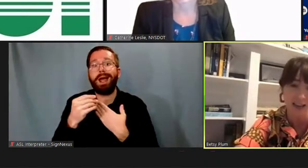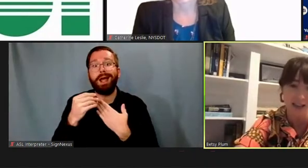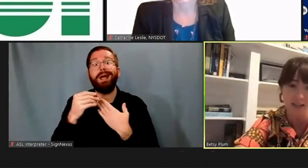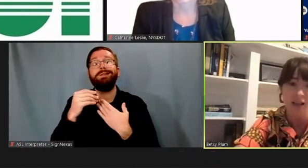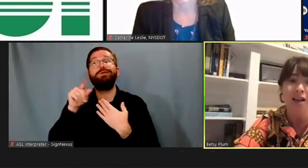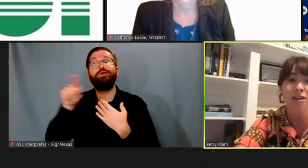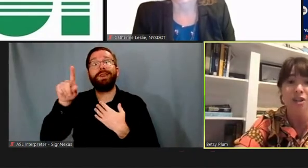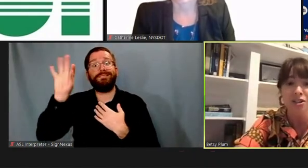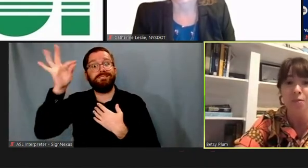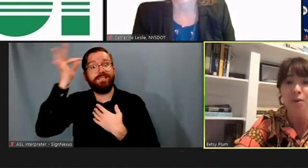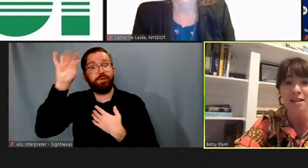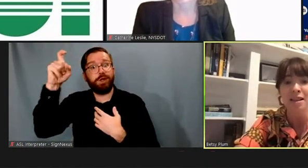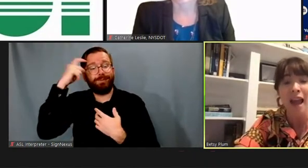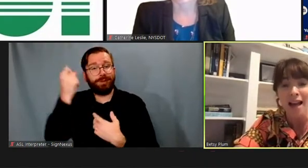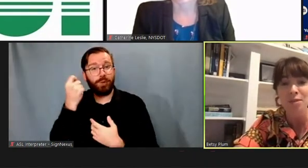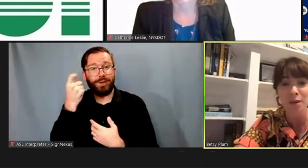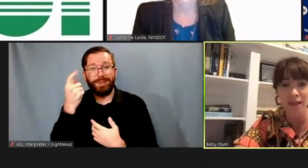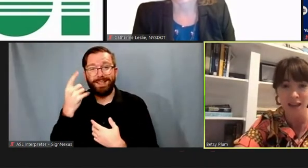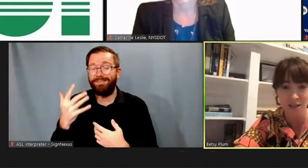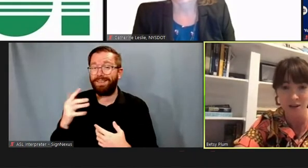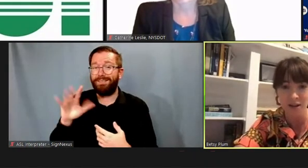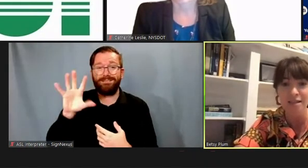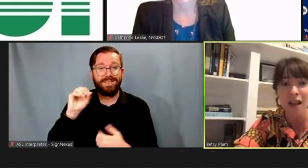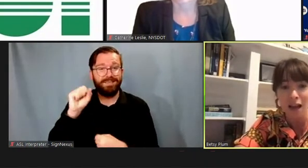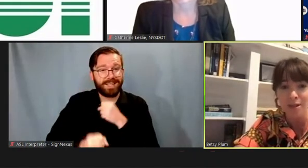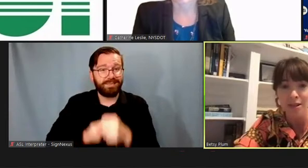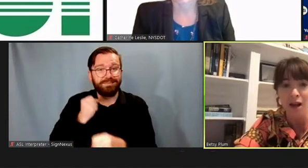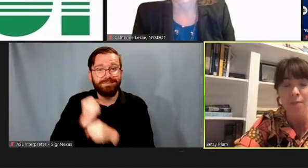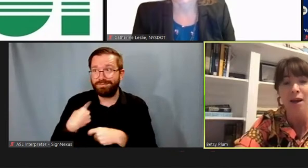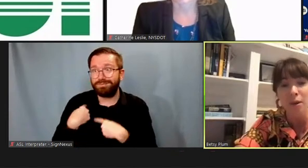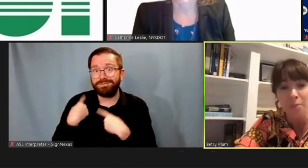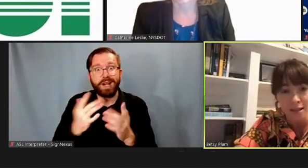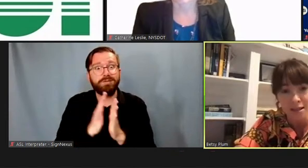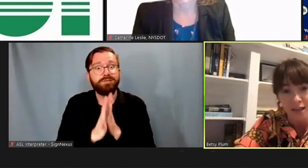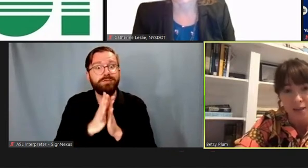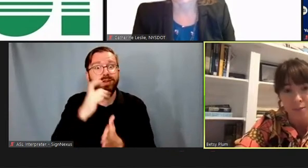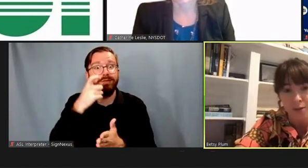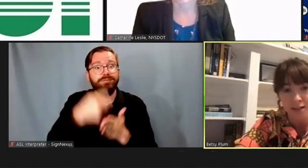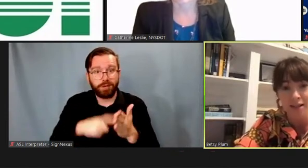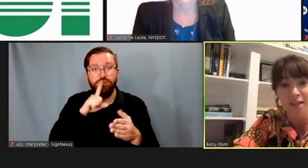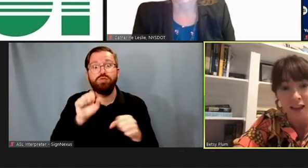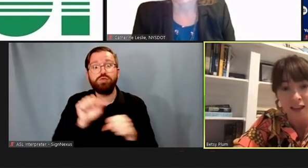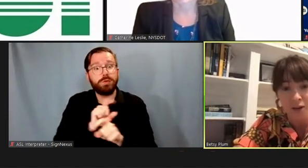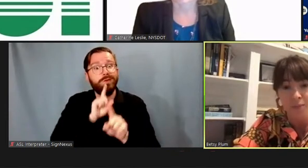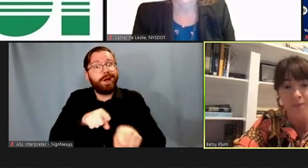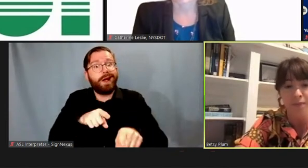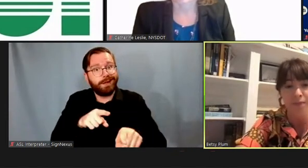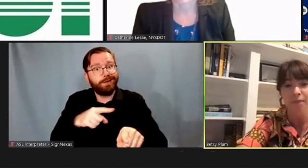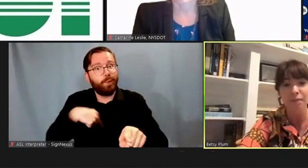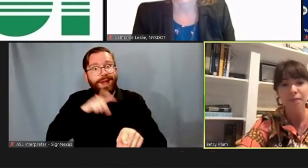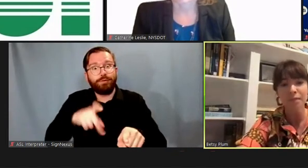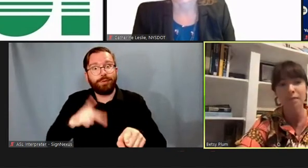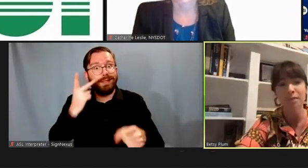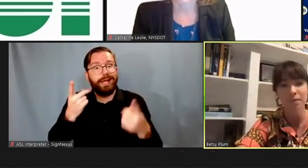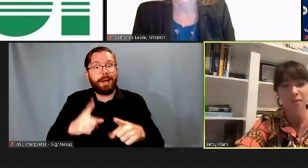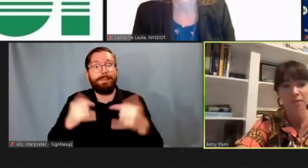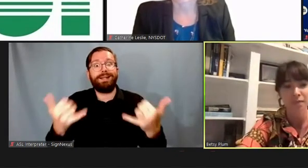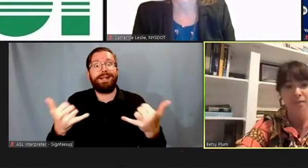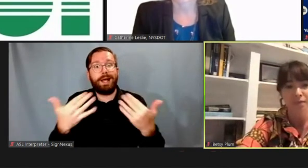decades congestion pricing has been the answer its time has come and we must see it implemented thank you